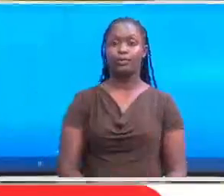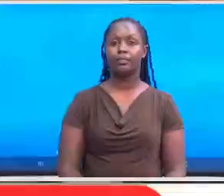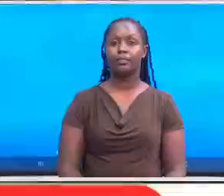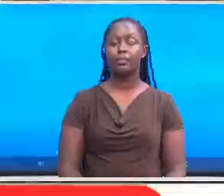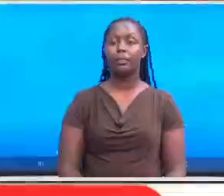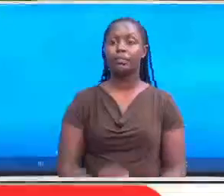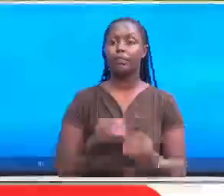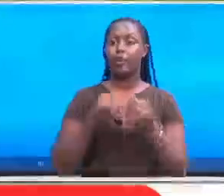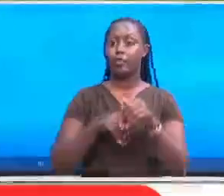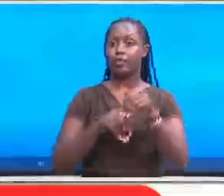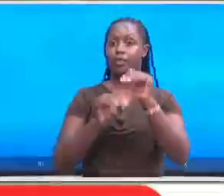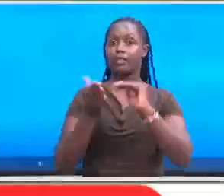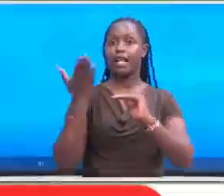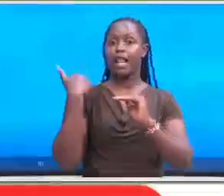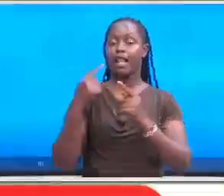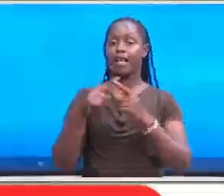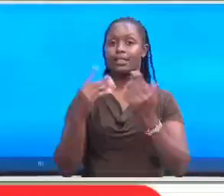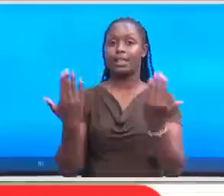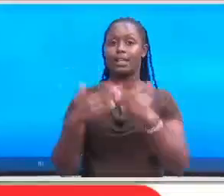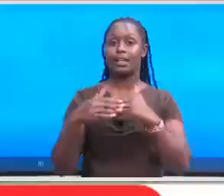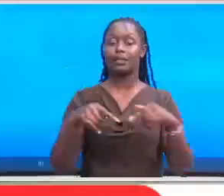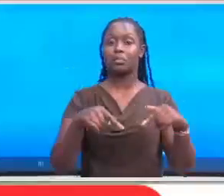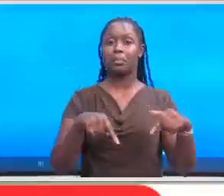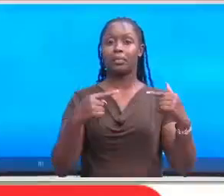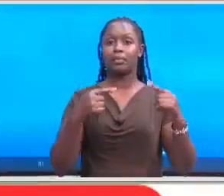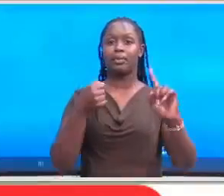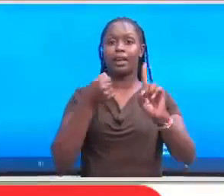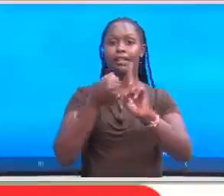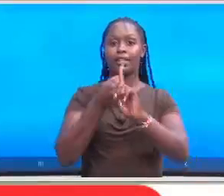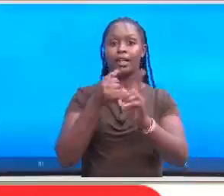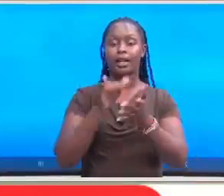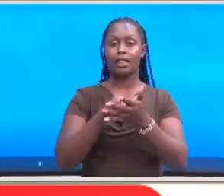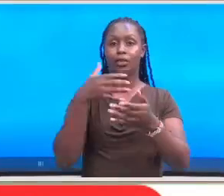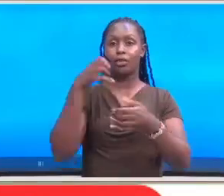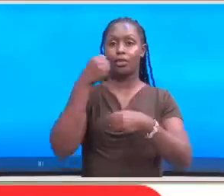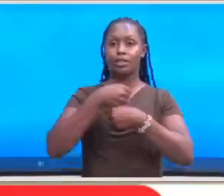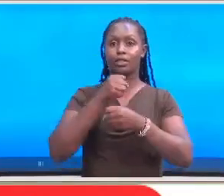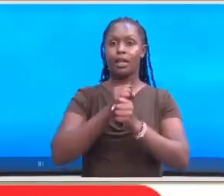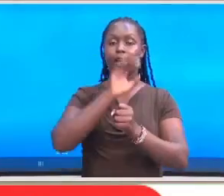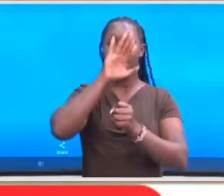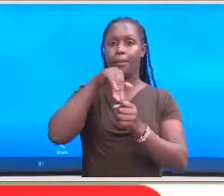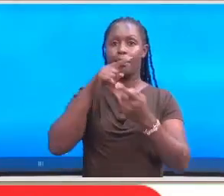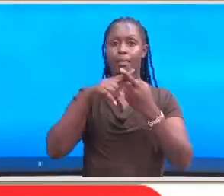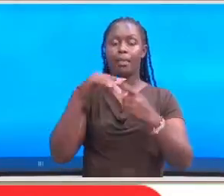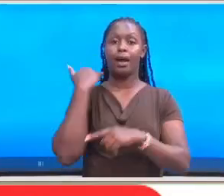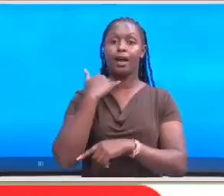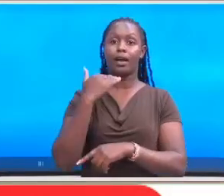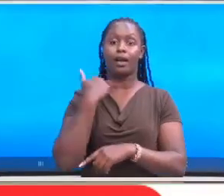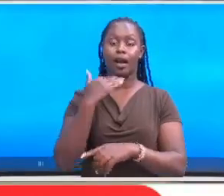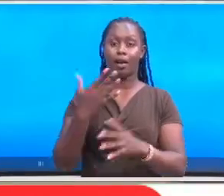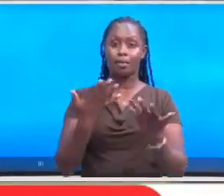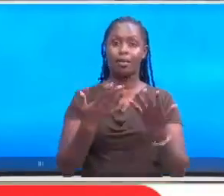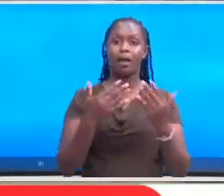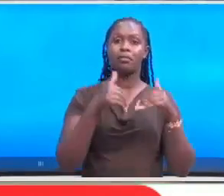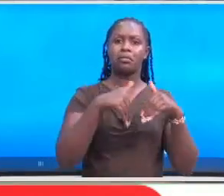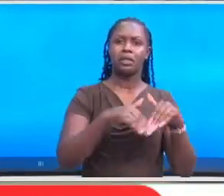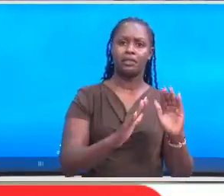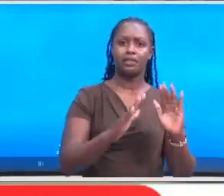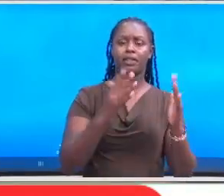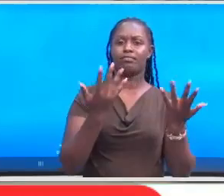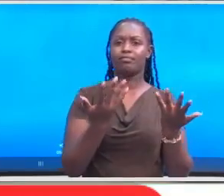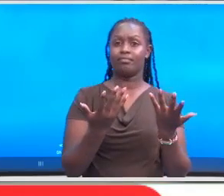This follows last night's brutal attack, allegedly carried out by a gang armed with bows and arrows, leaving a trail